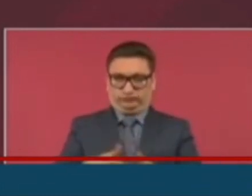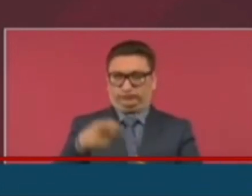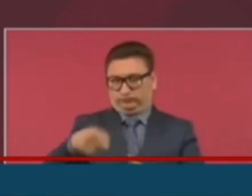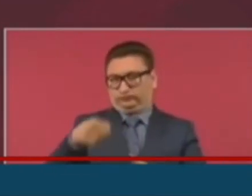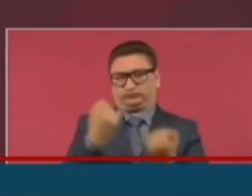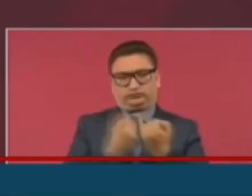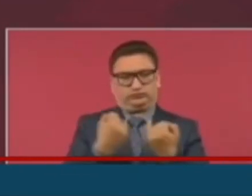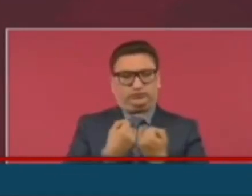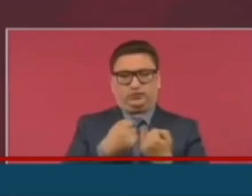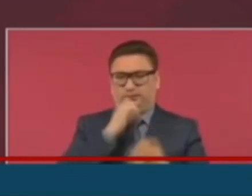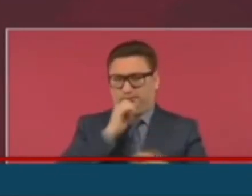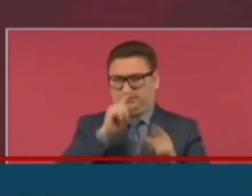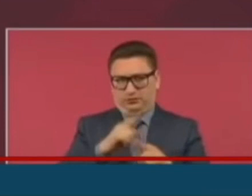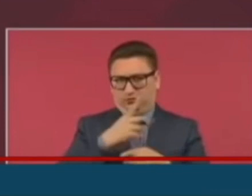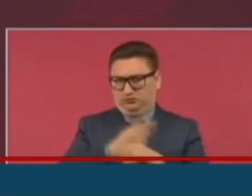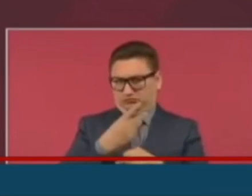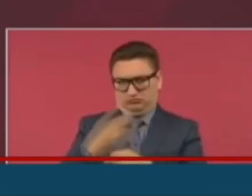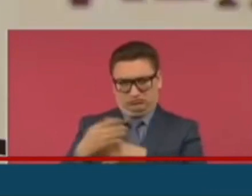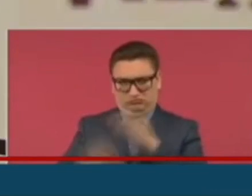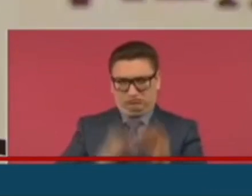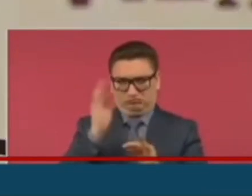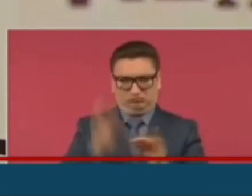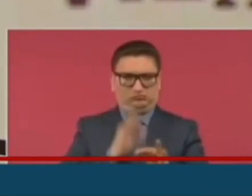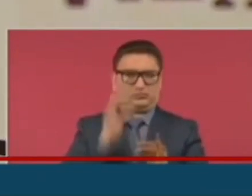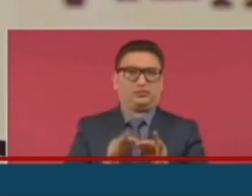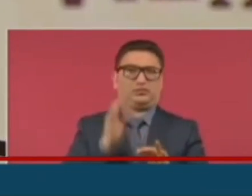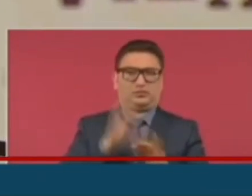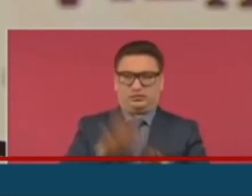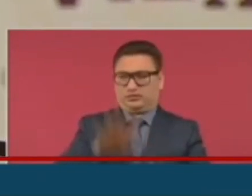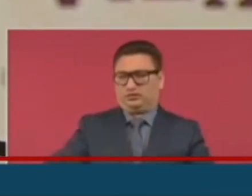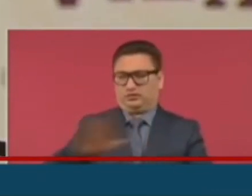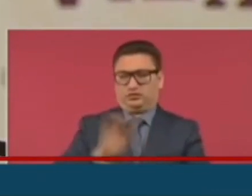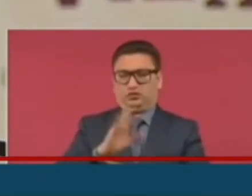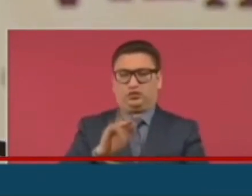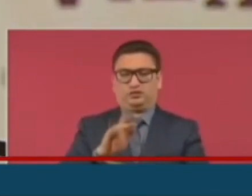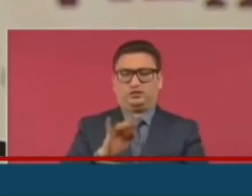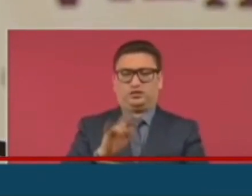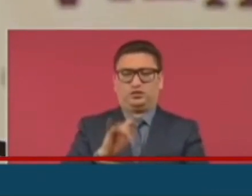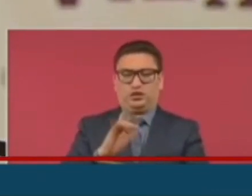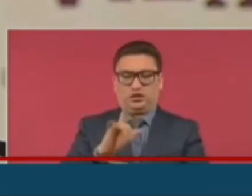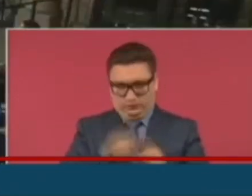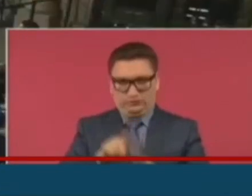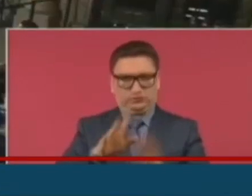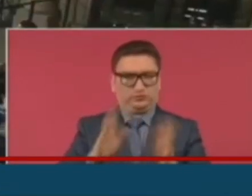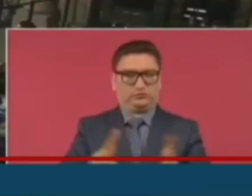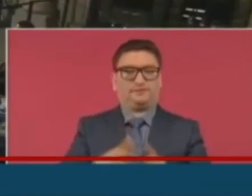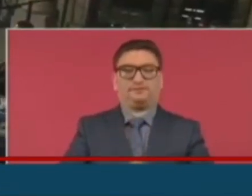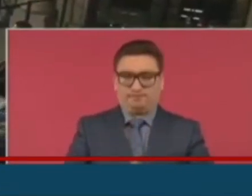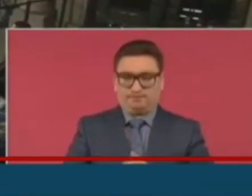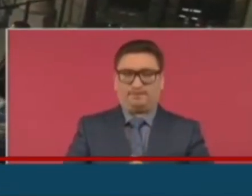must be addressed so that illicit substances do not become an option for this sector of the population.